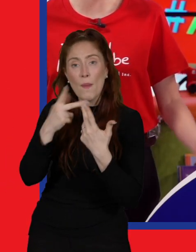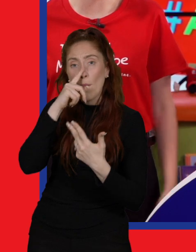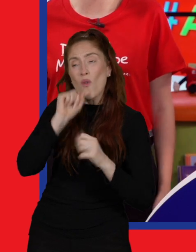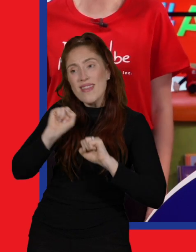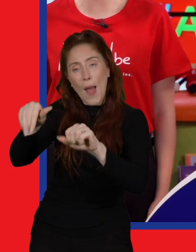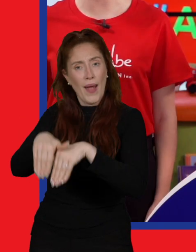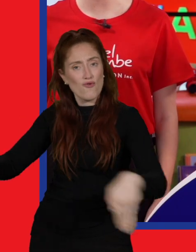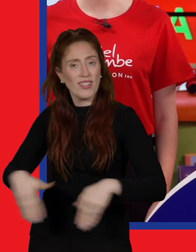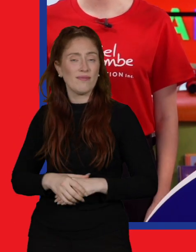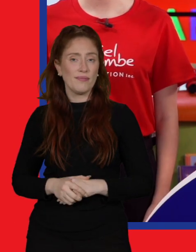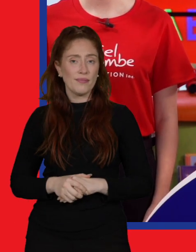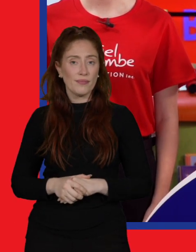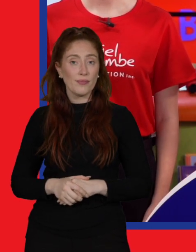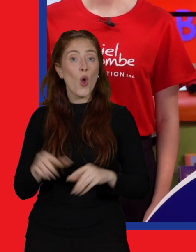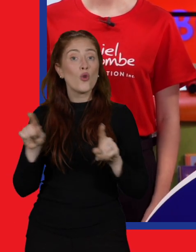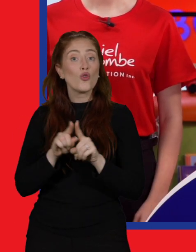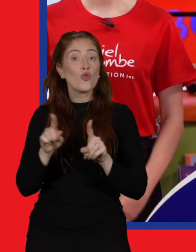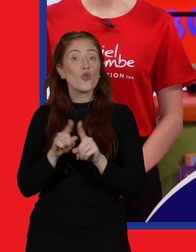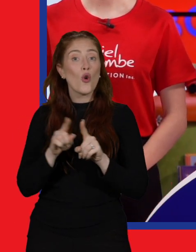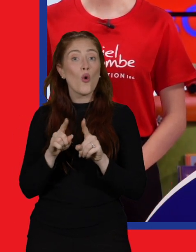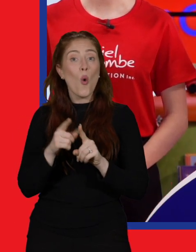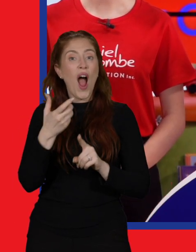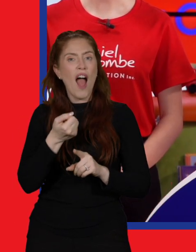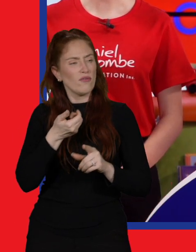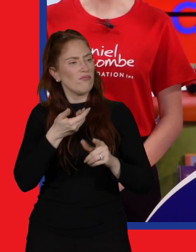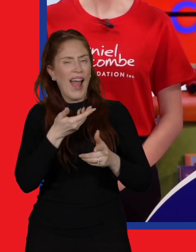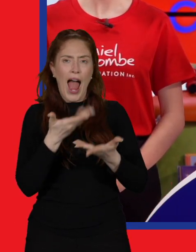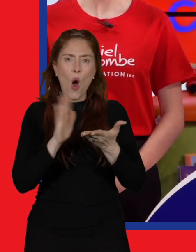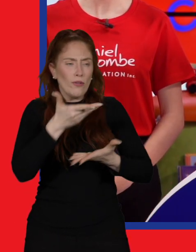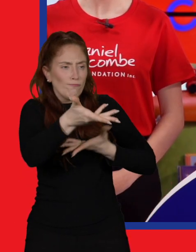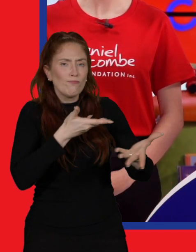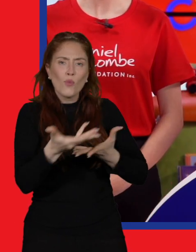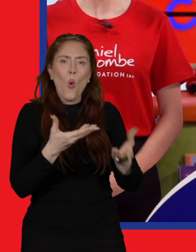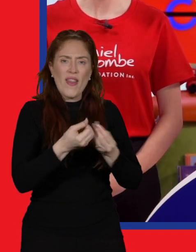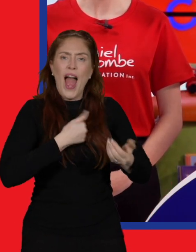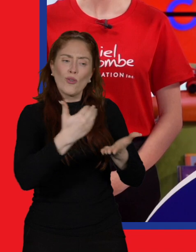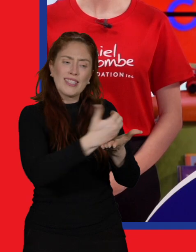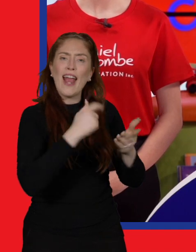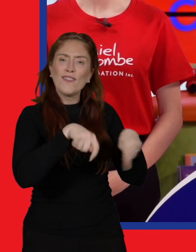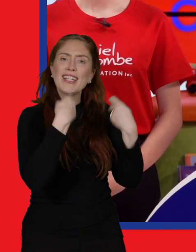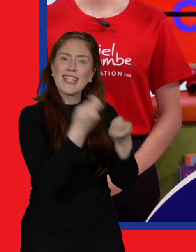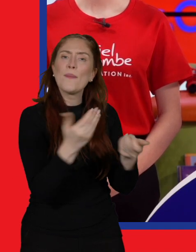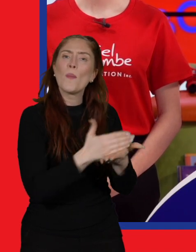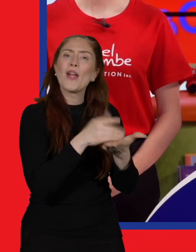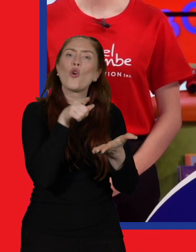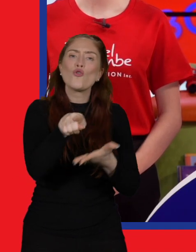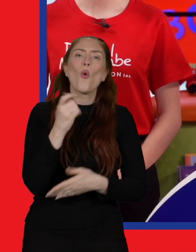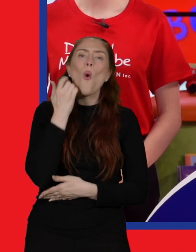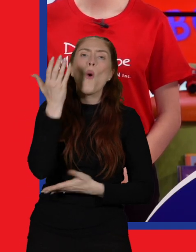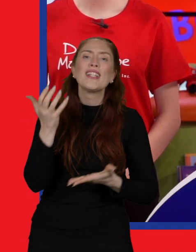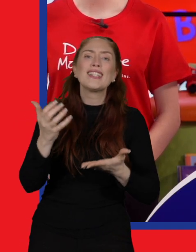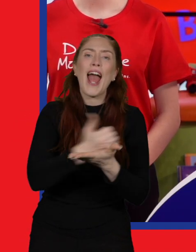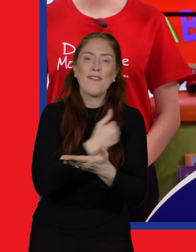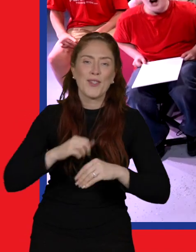respect other people's boundaries. We'll also look at having conversations with your safety team when you need help and how they can help you